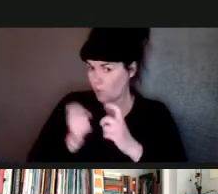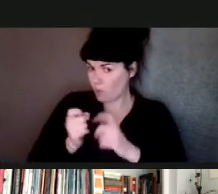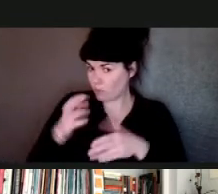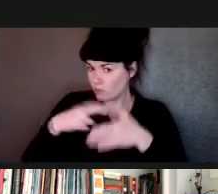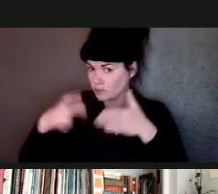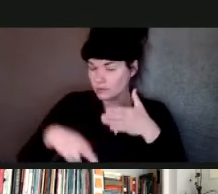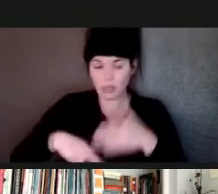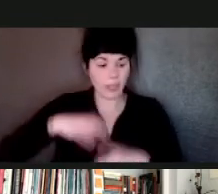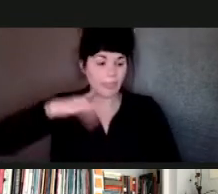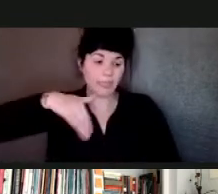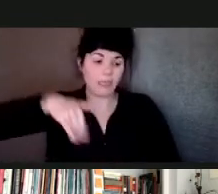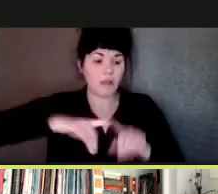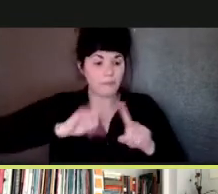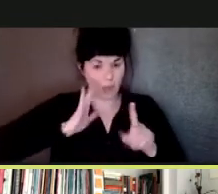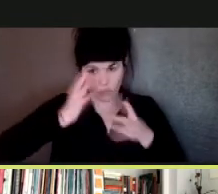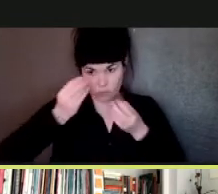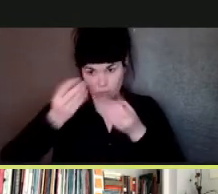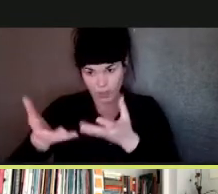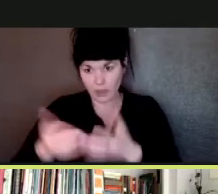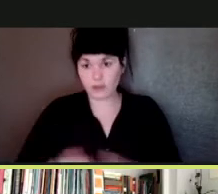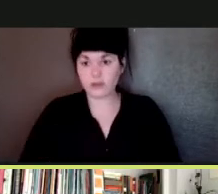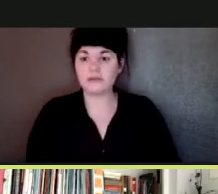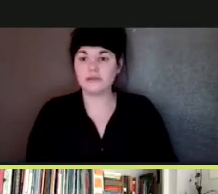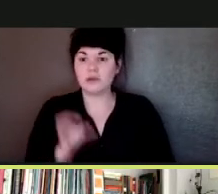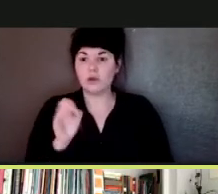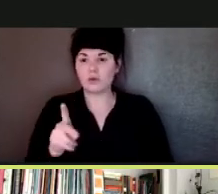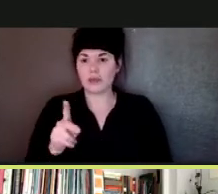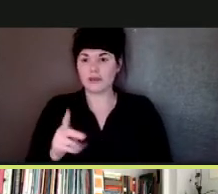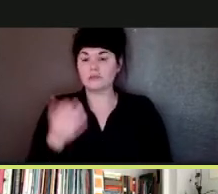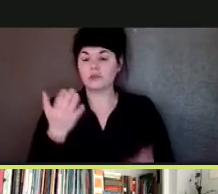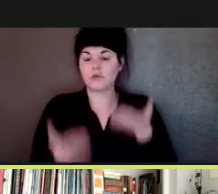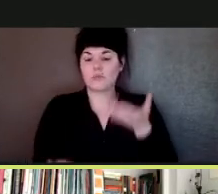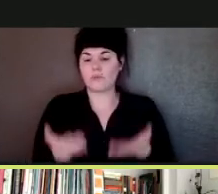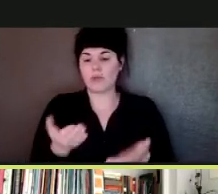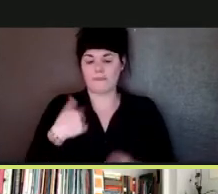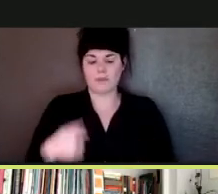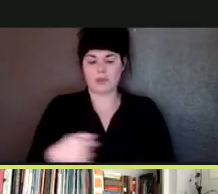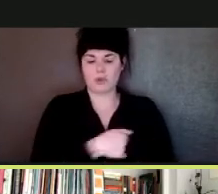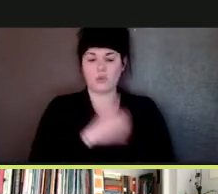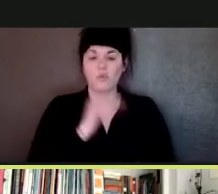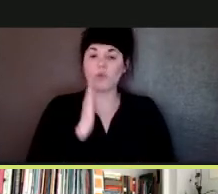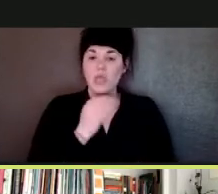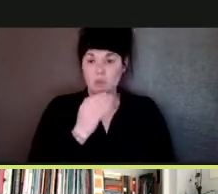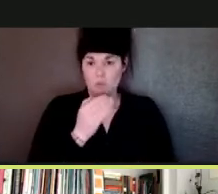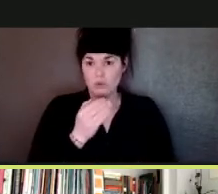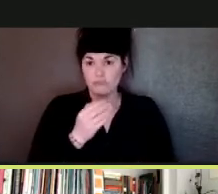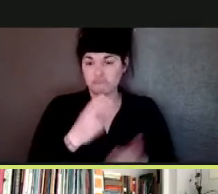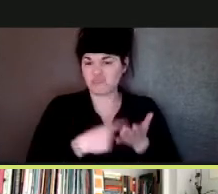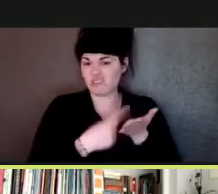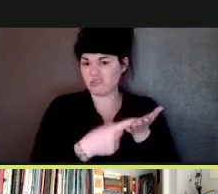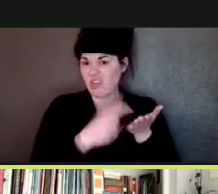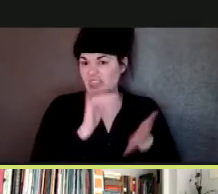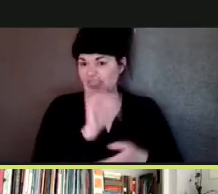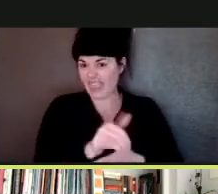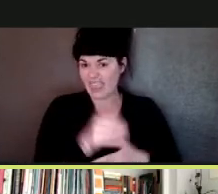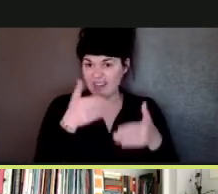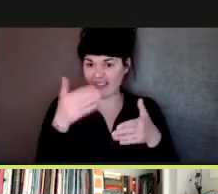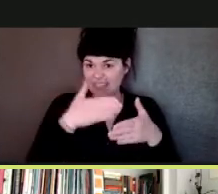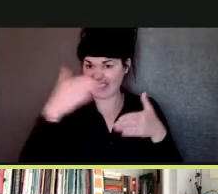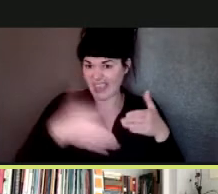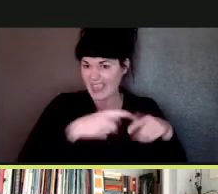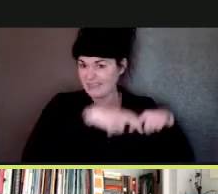will let you know. Okay, so maybe we'll come back to this at the end. And like I said, we're all learning new